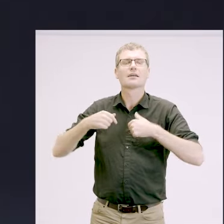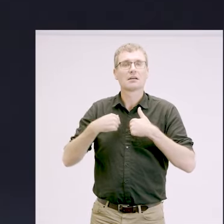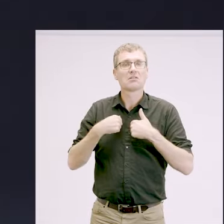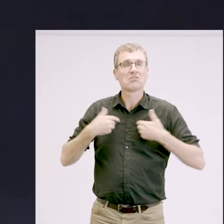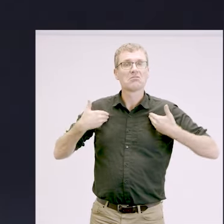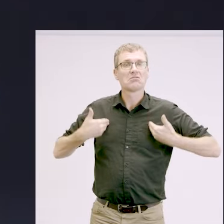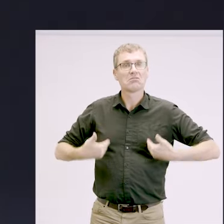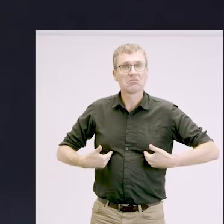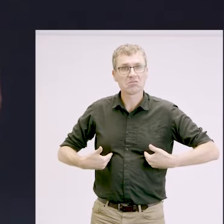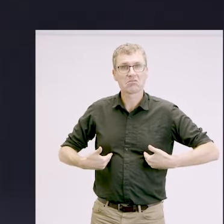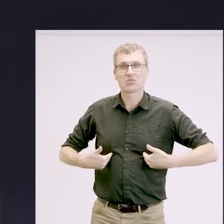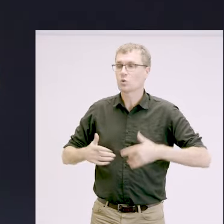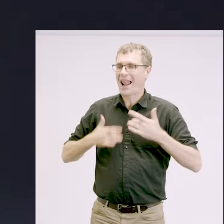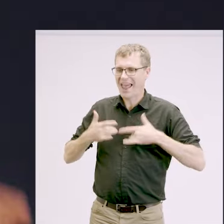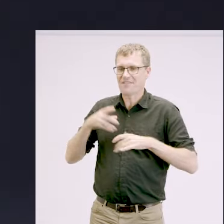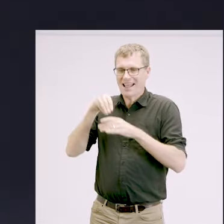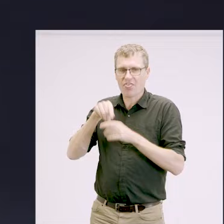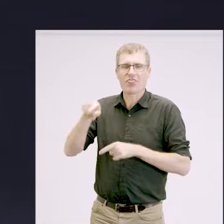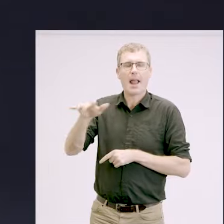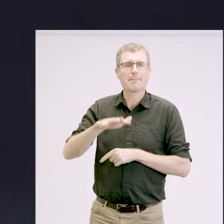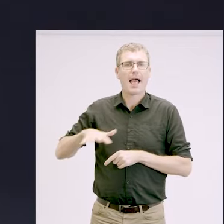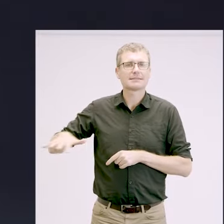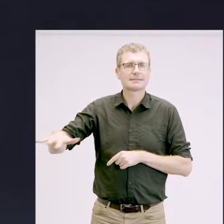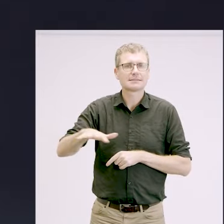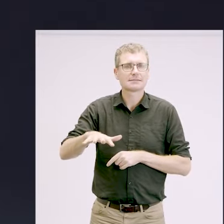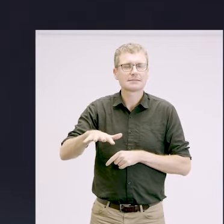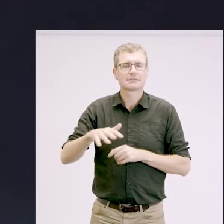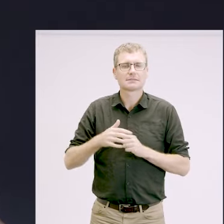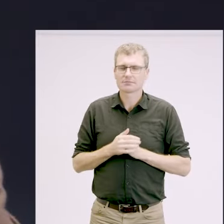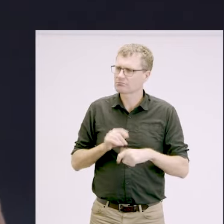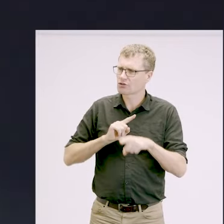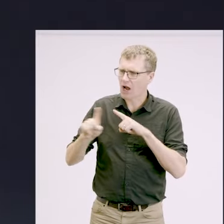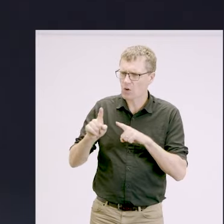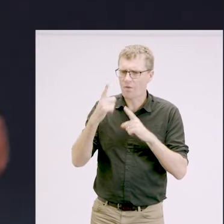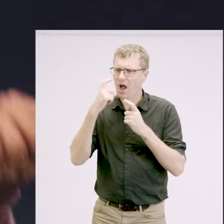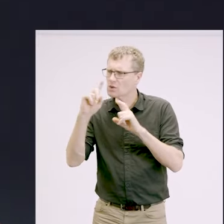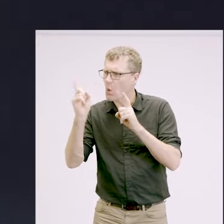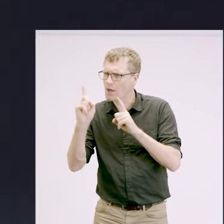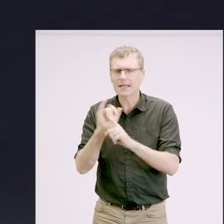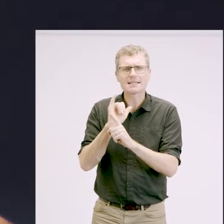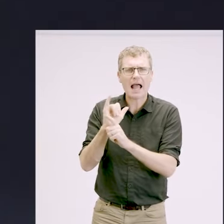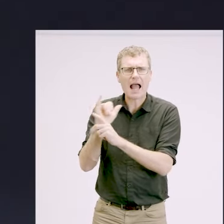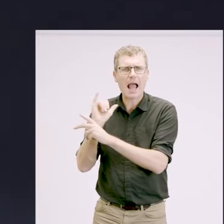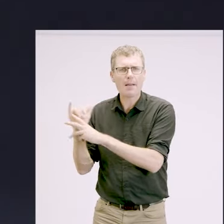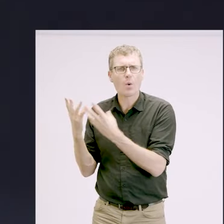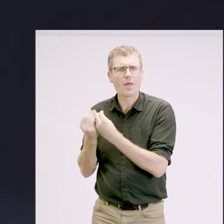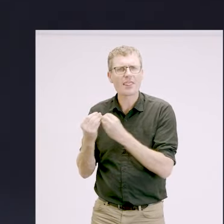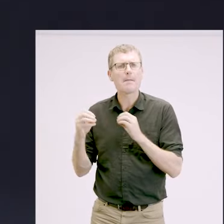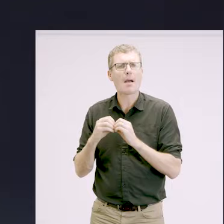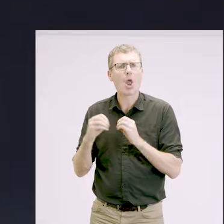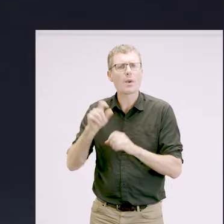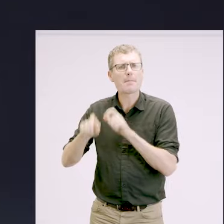be exiles in the place where they are, right? They're actually called to find common ground with